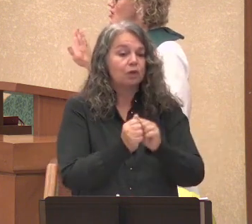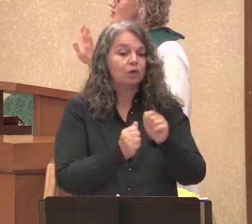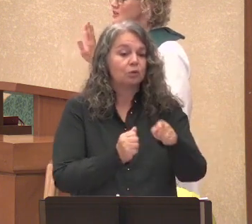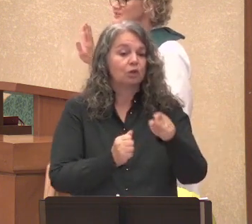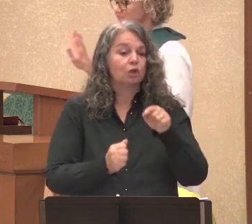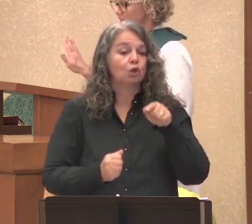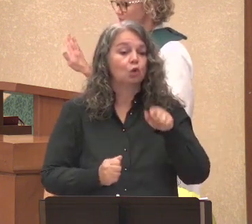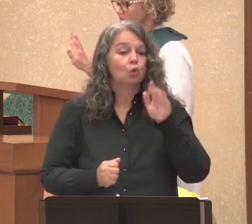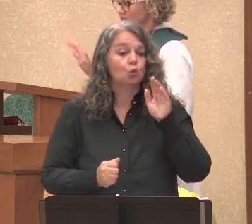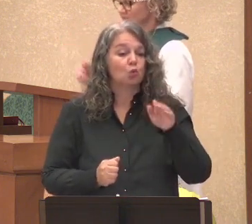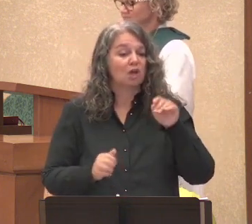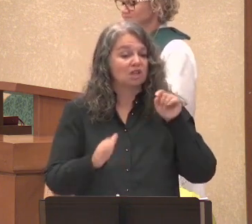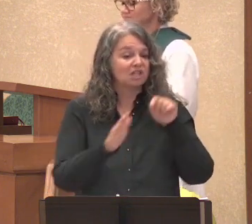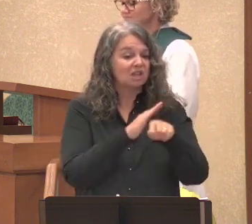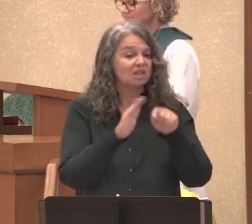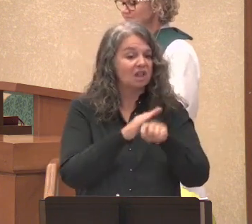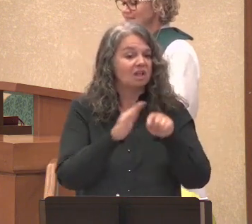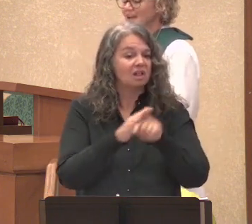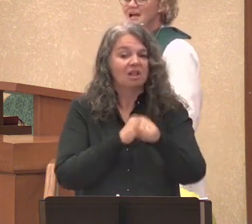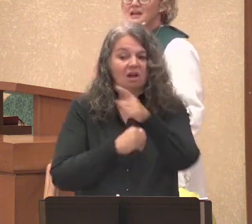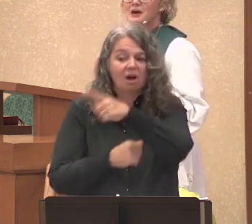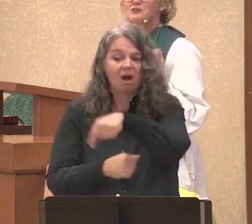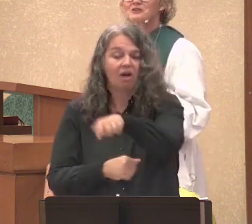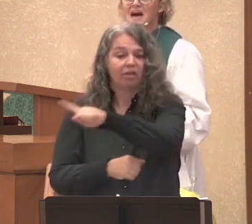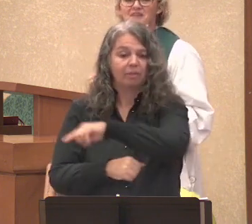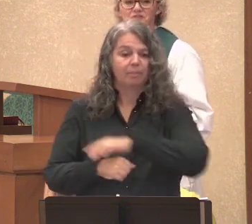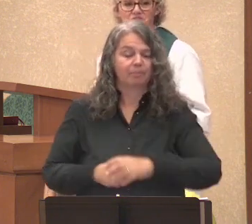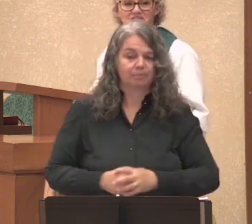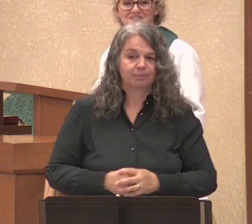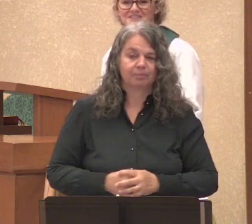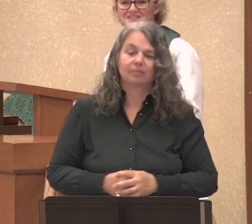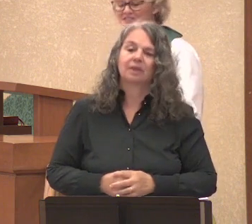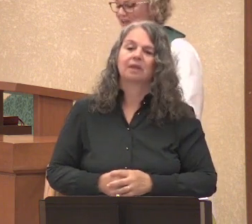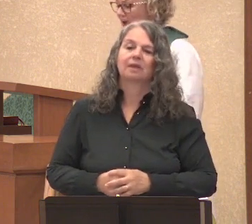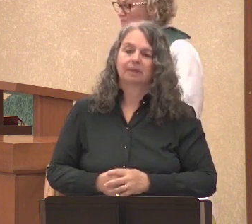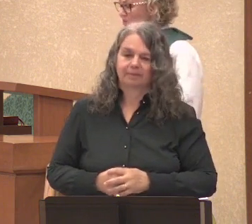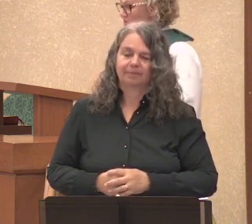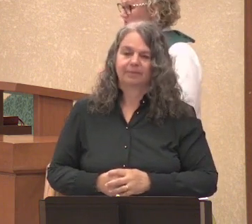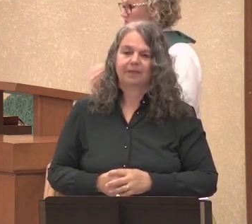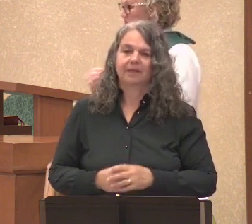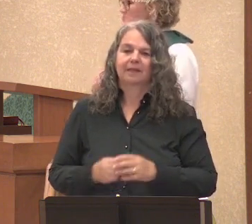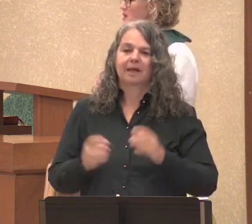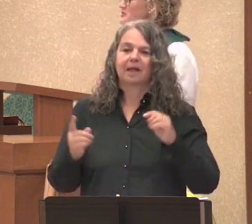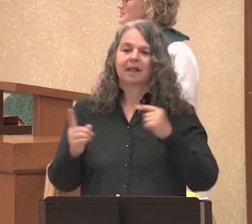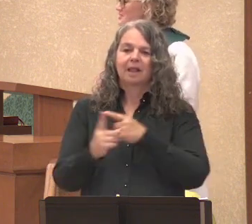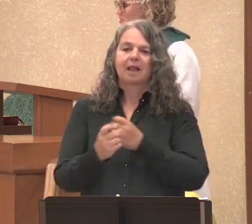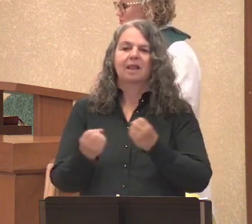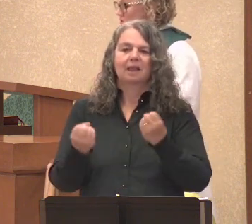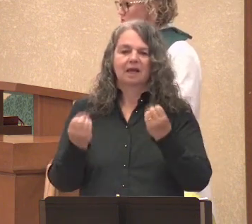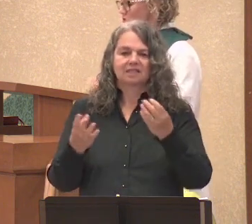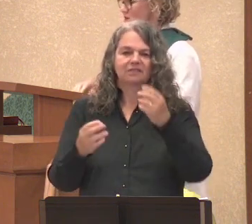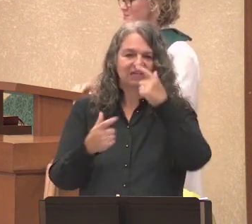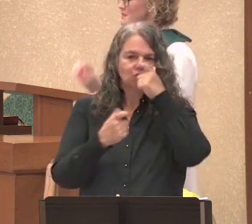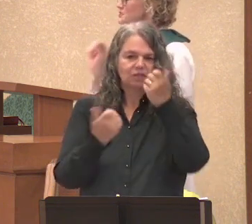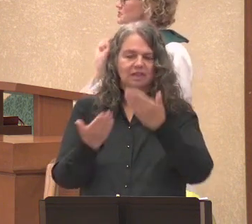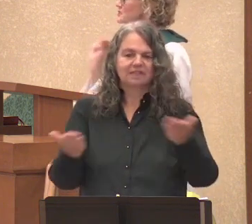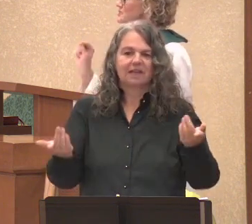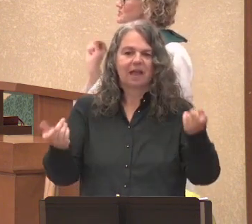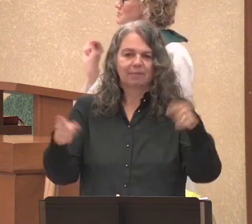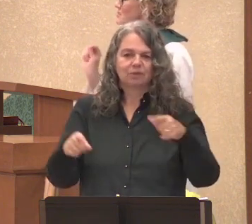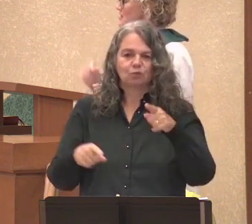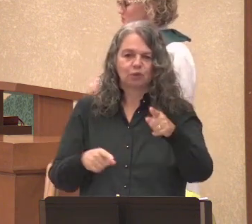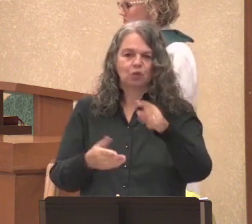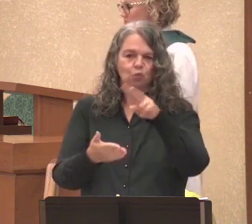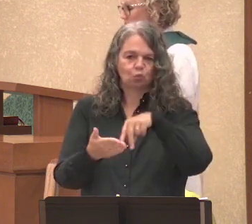them all down." Now, there are a lot of interesting things that happen when you read about Gideon's story, but I'm just going